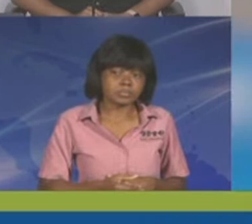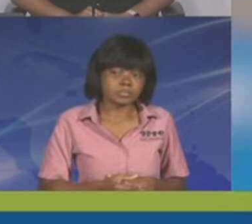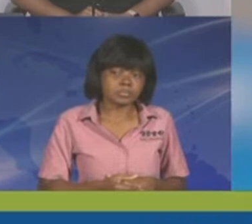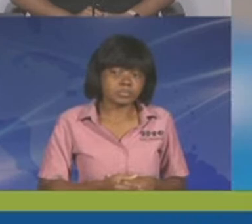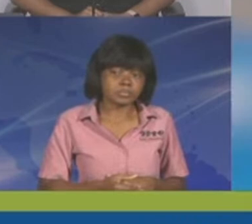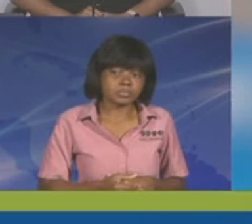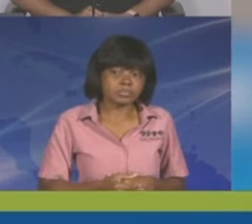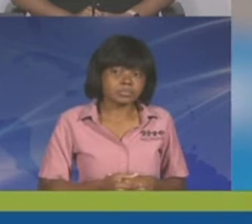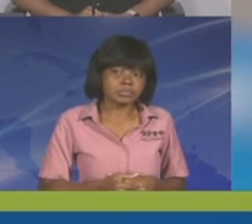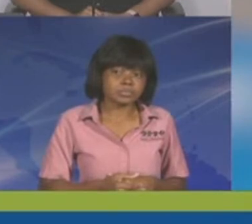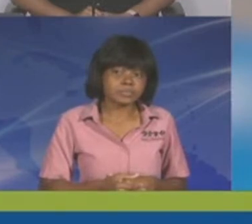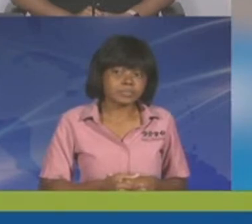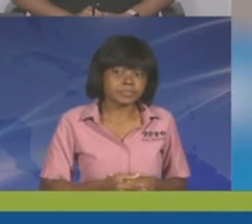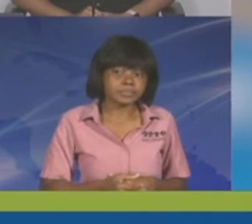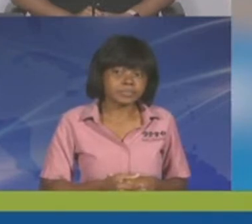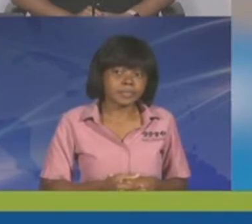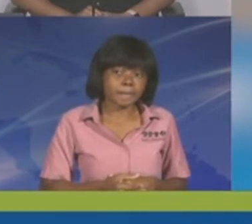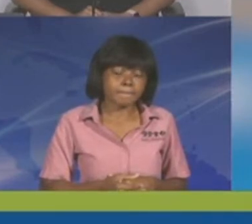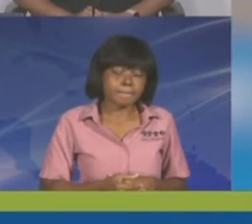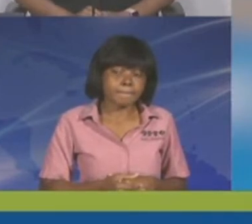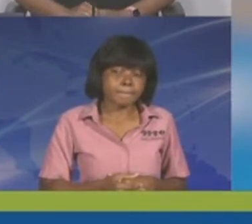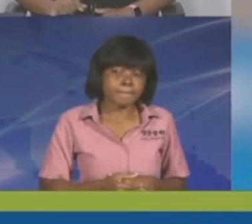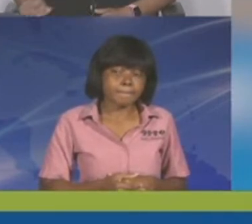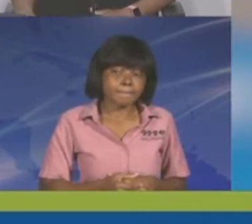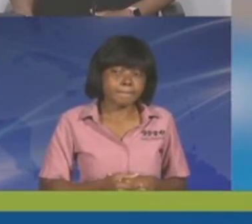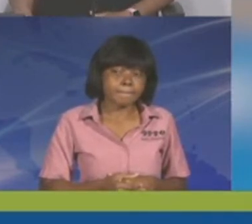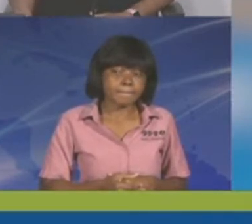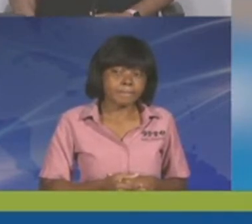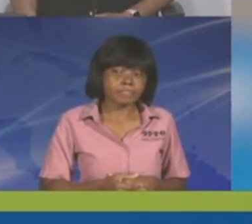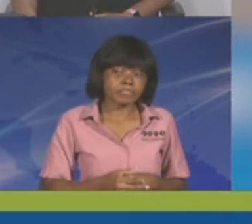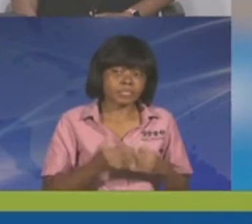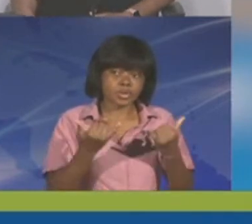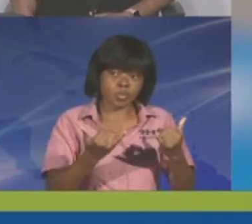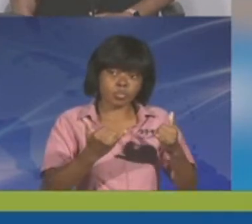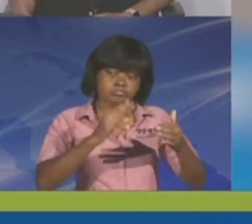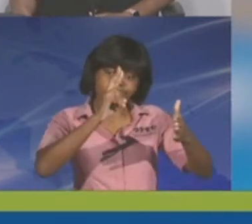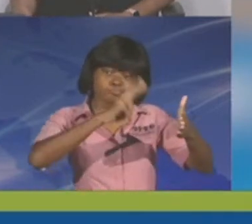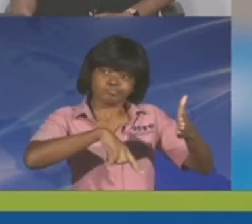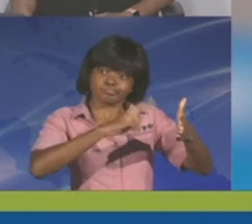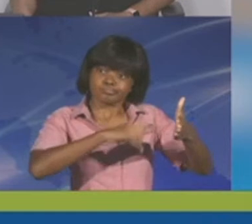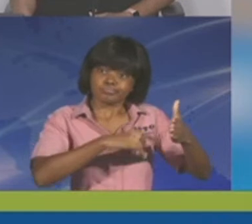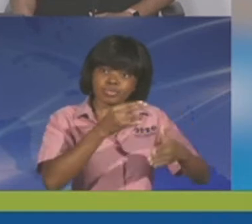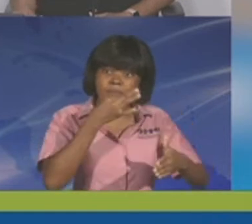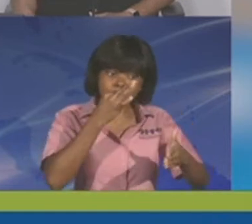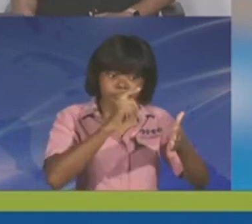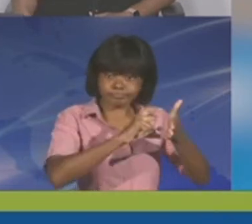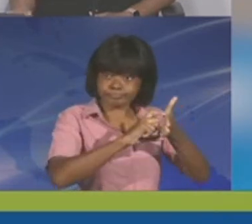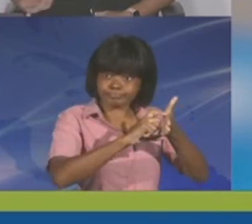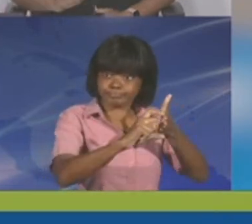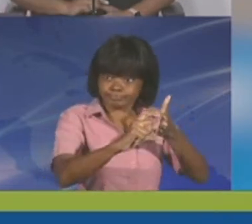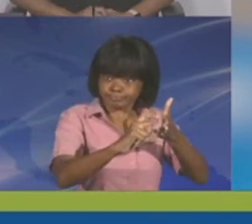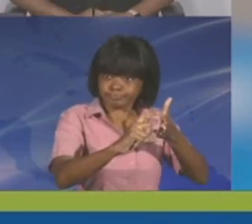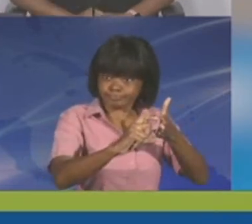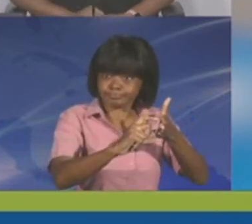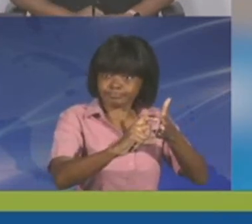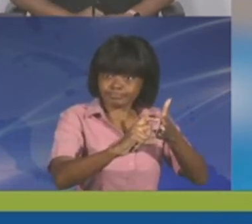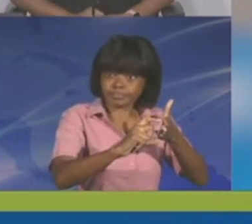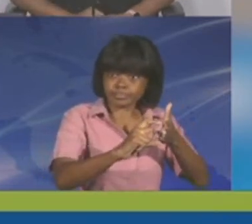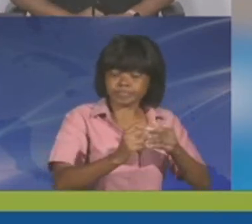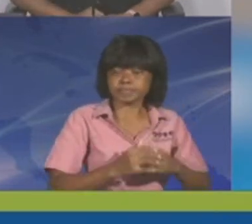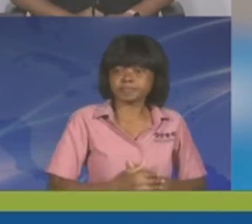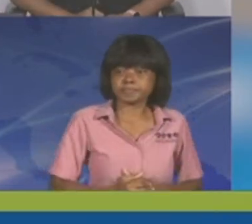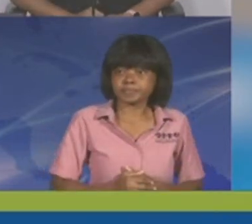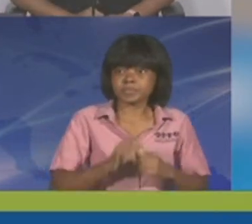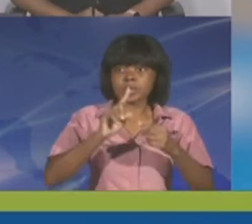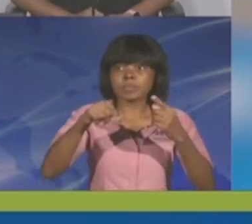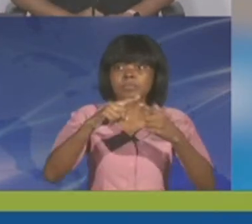You all are challenging me. Read your food labels. Okay, the order is different to mine. So reading food labels is something that we